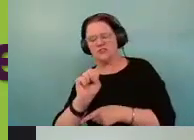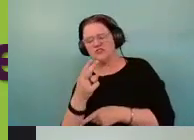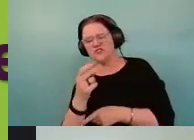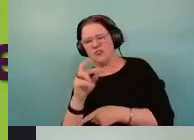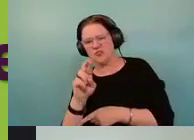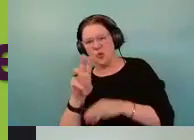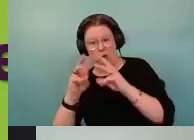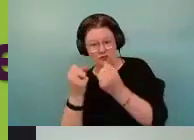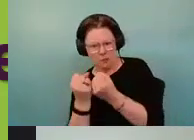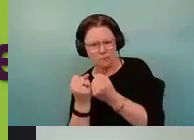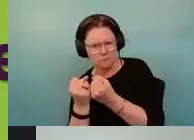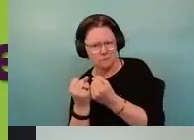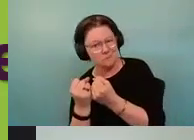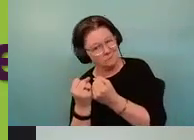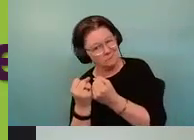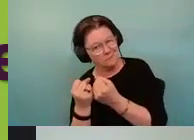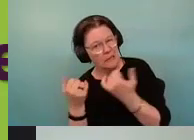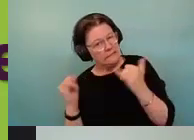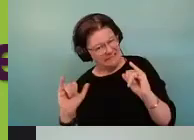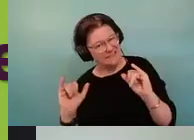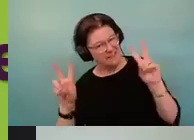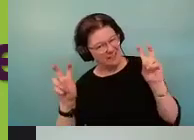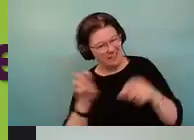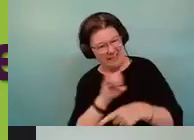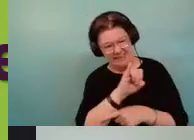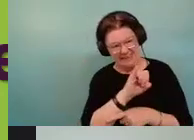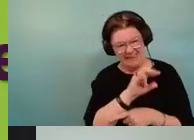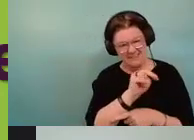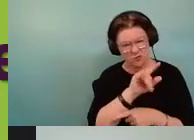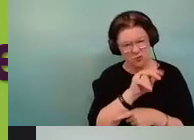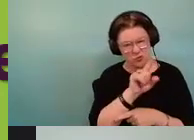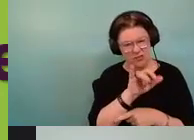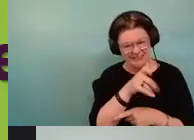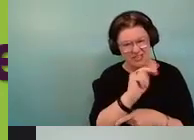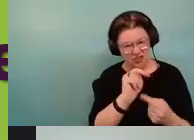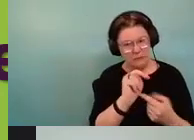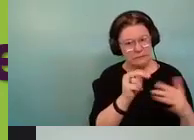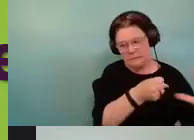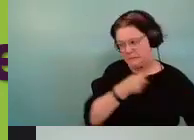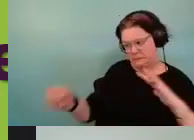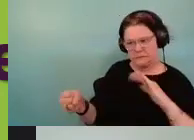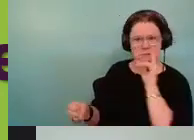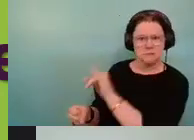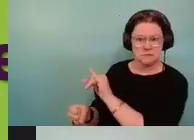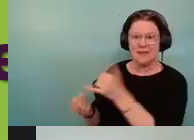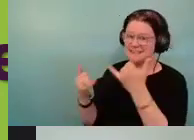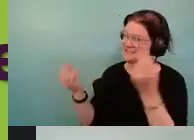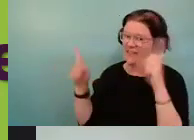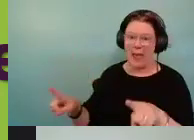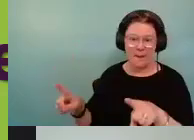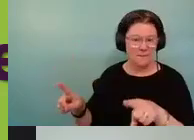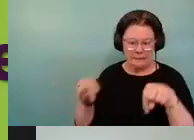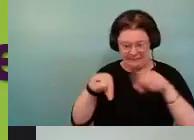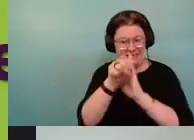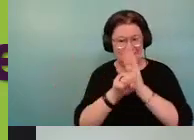So there's still forms of institutionalization that are happening all over the state and all over the